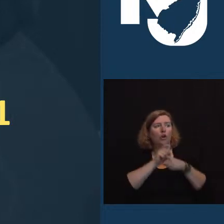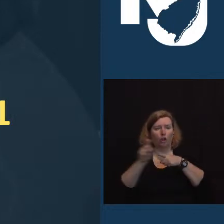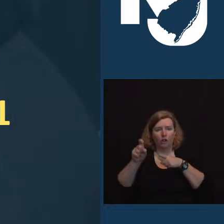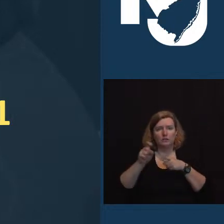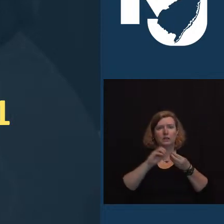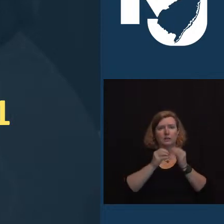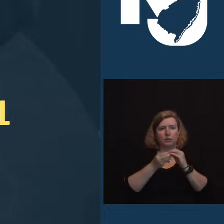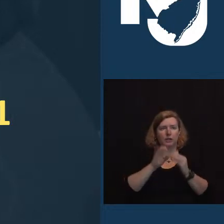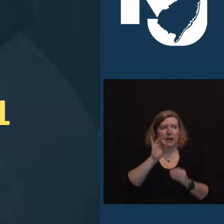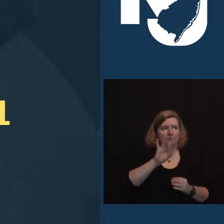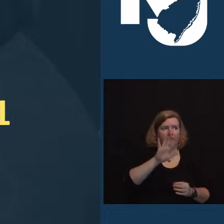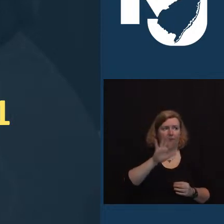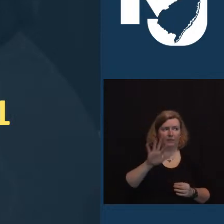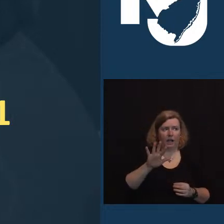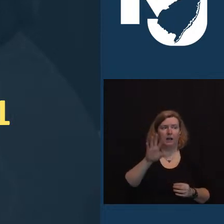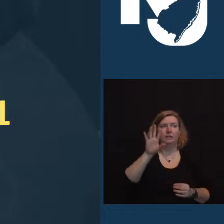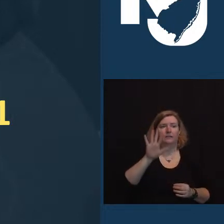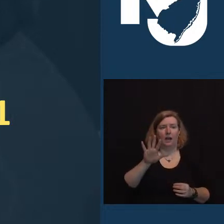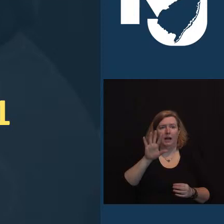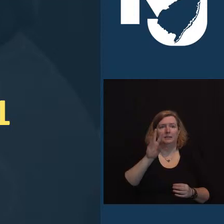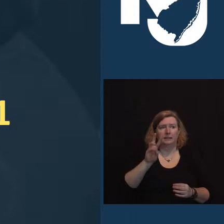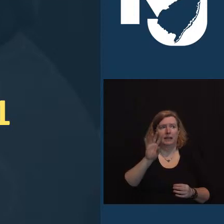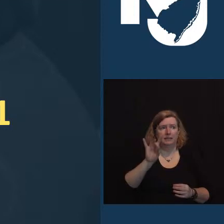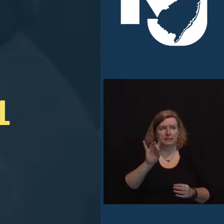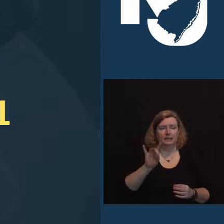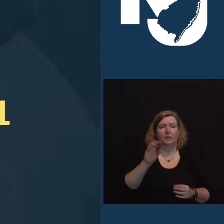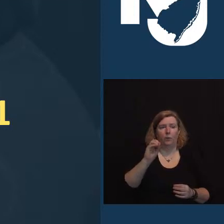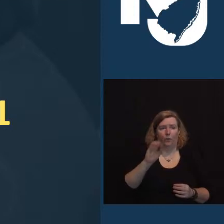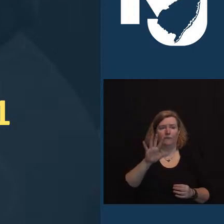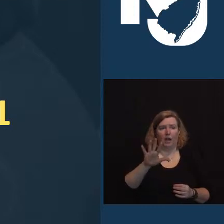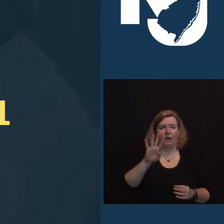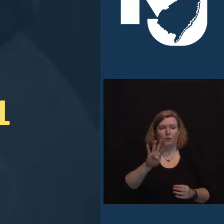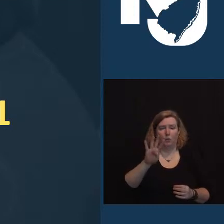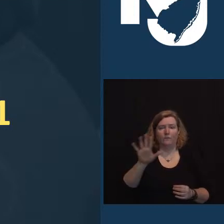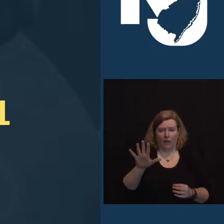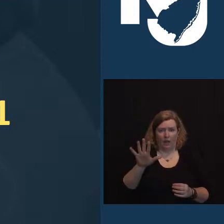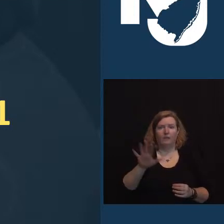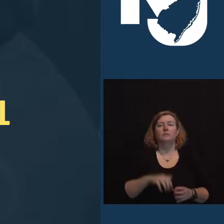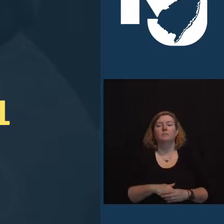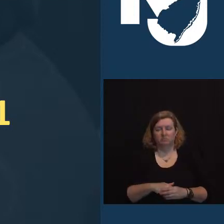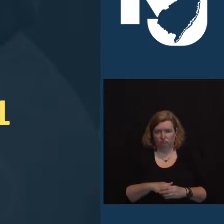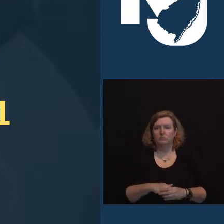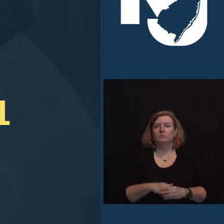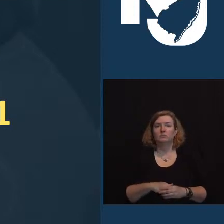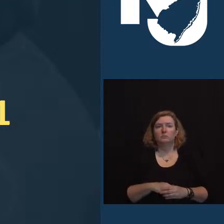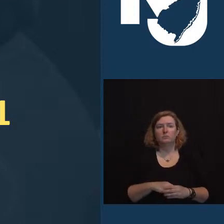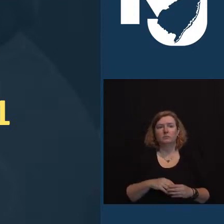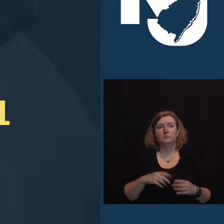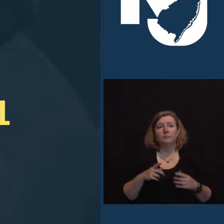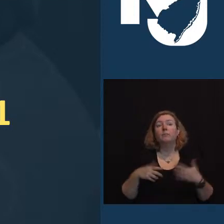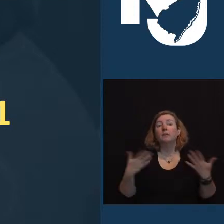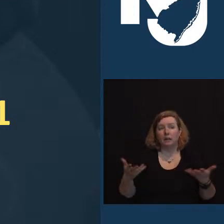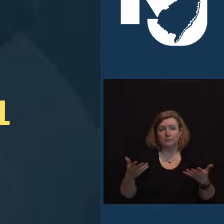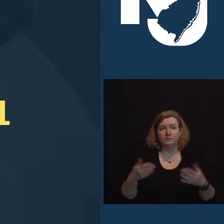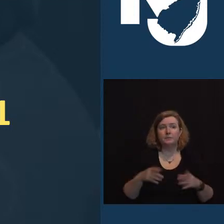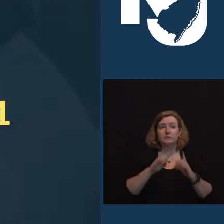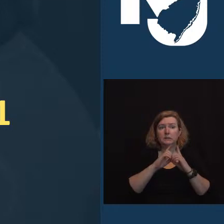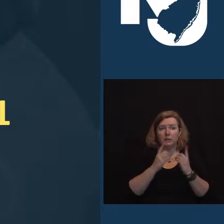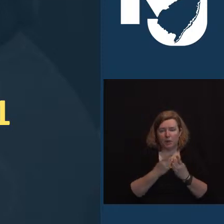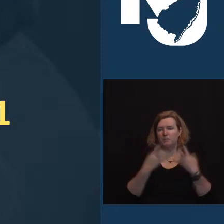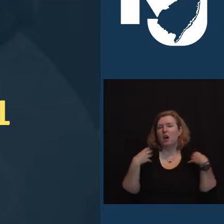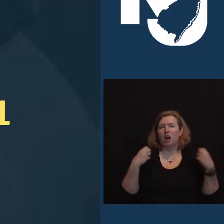855-568-0545, which of course is our call center. The Department of Health will follow up to assist in connecting you with a